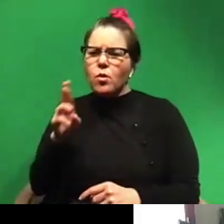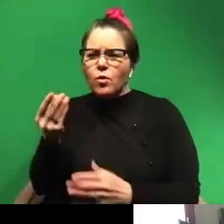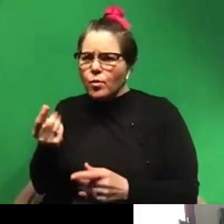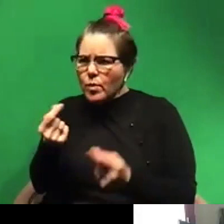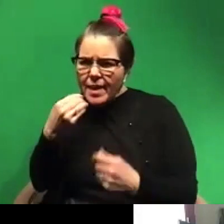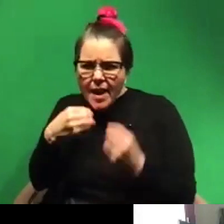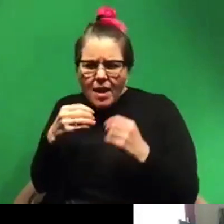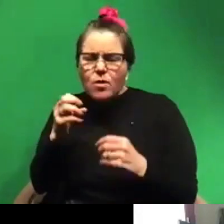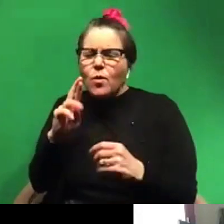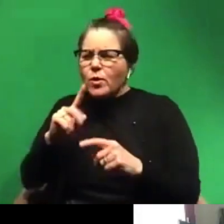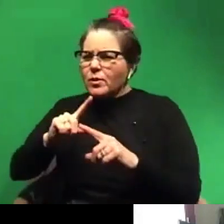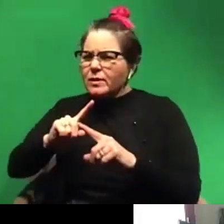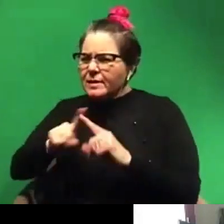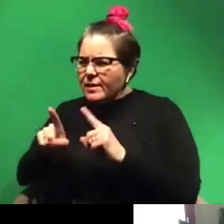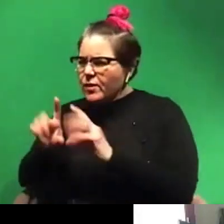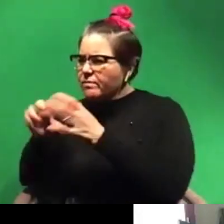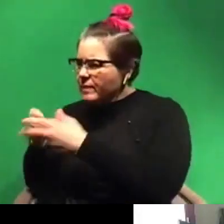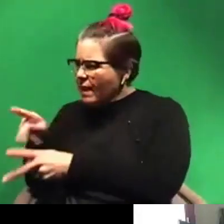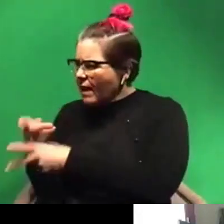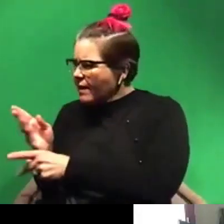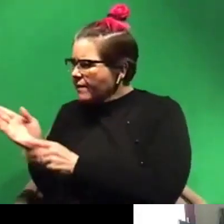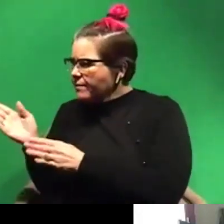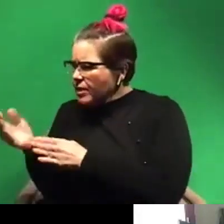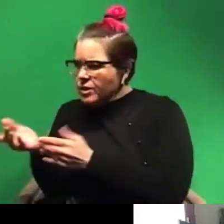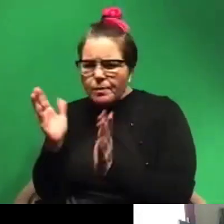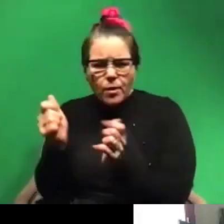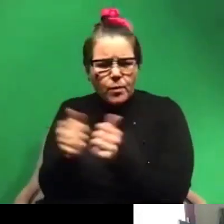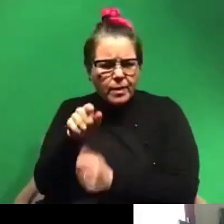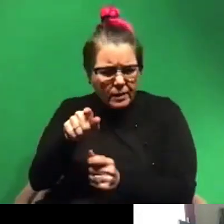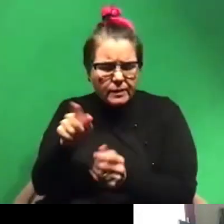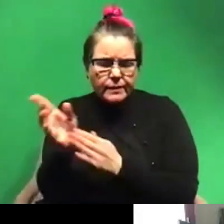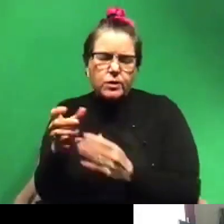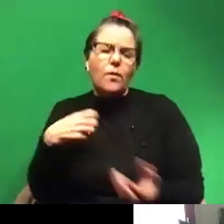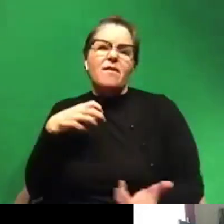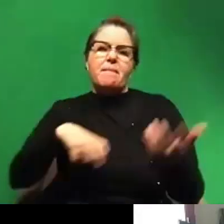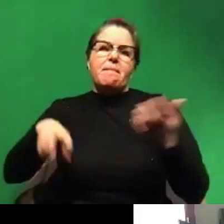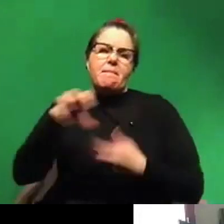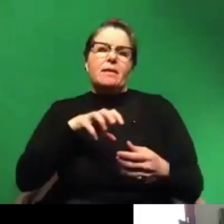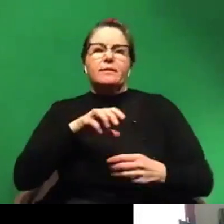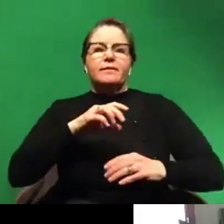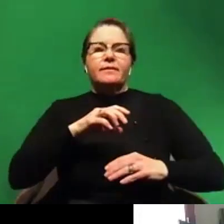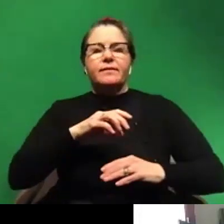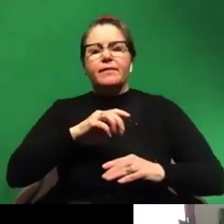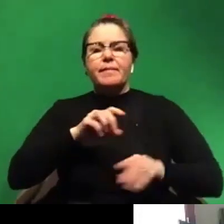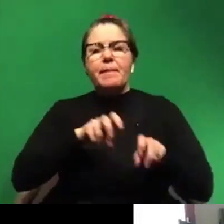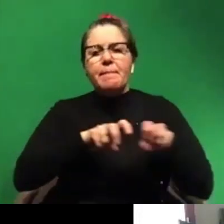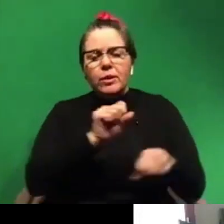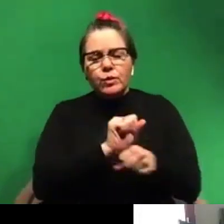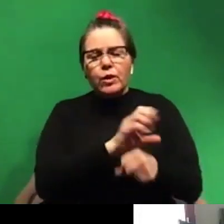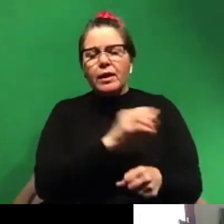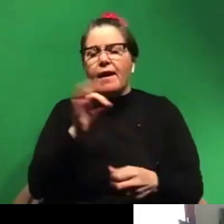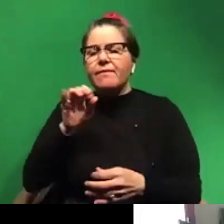they different from one population of fish to another? So it's a mix. It's a mix of field and bench work. Awesome. So